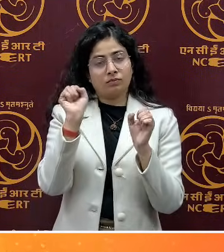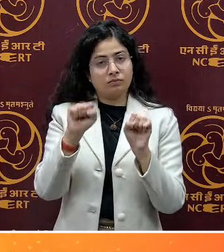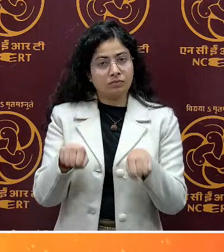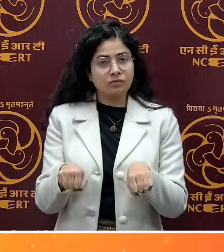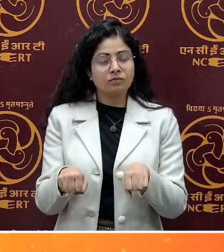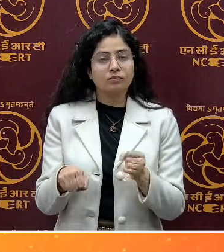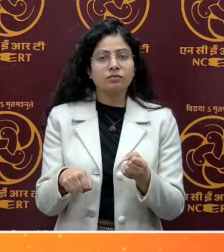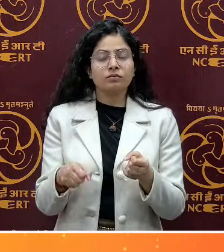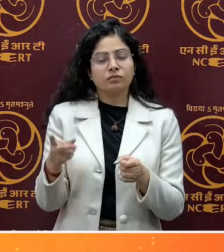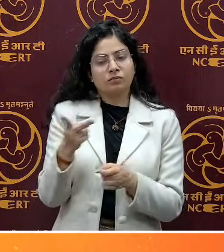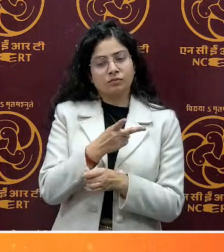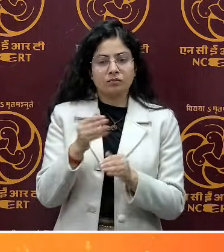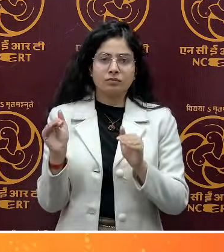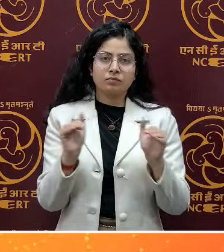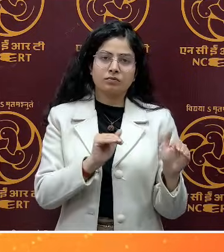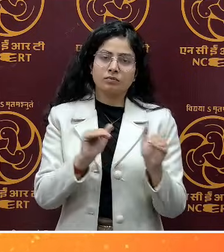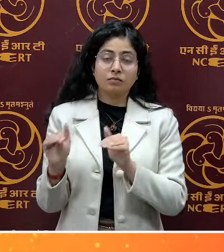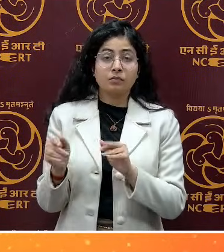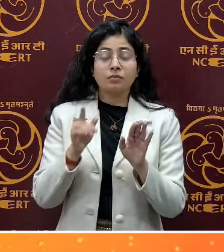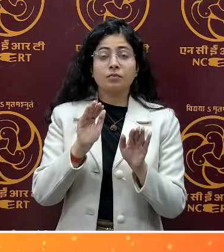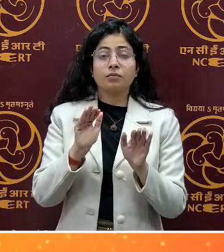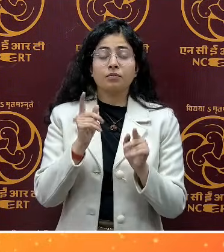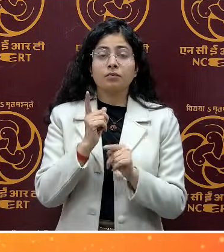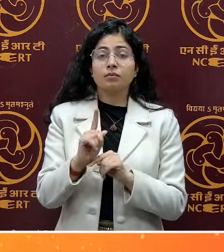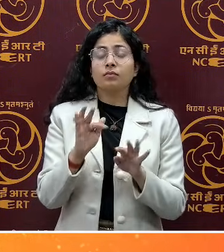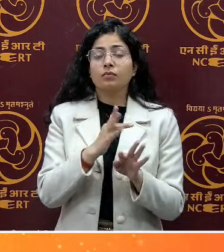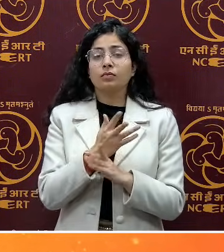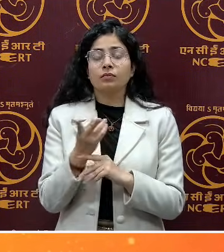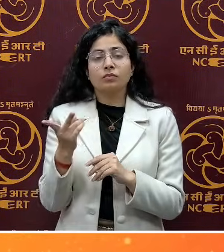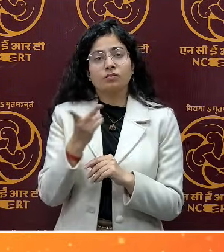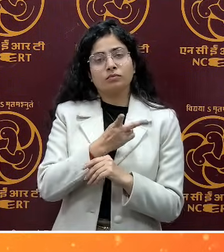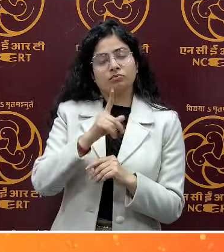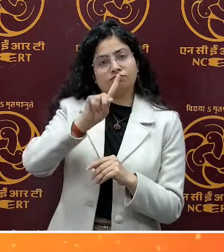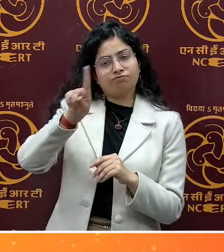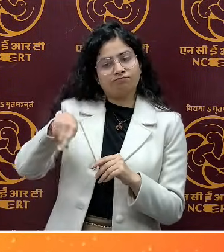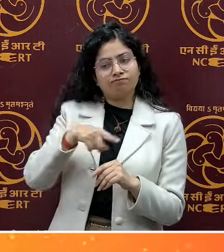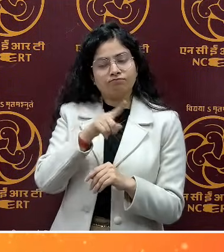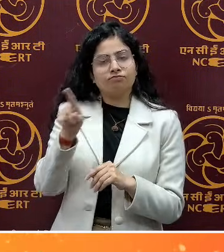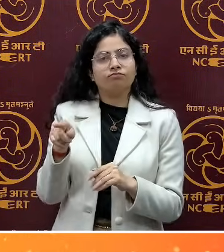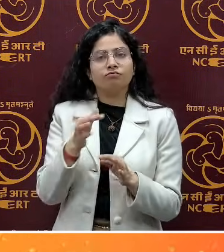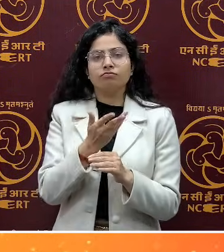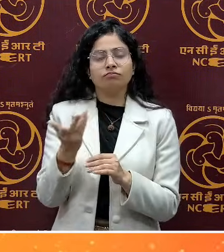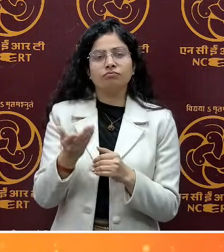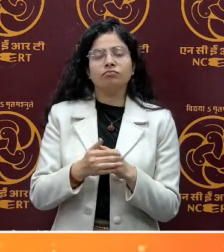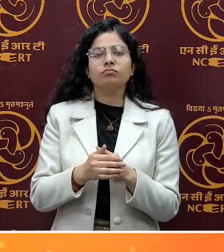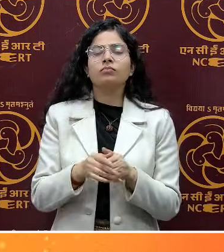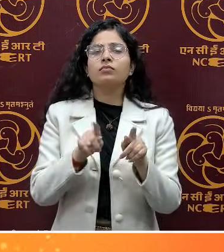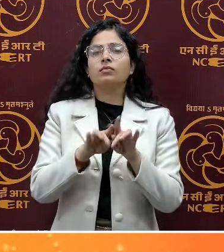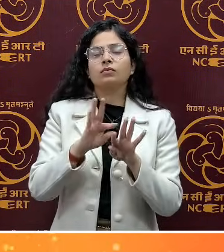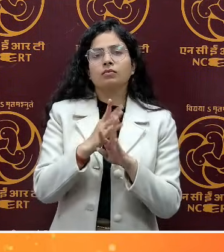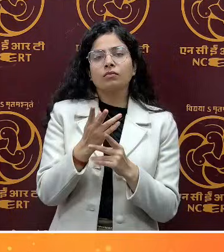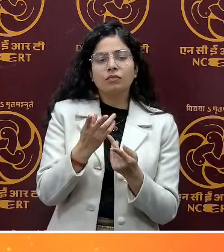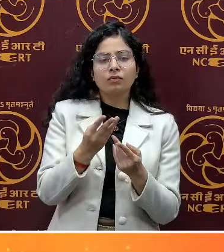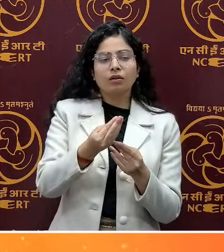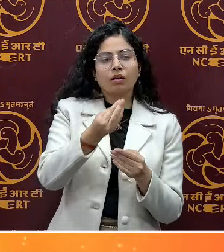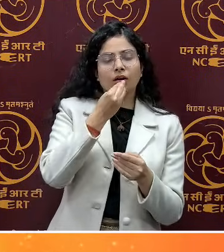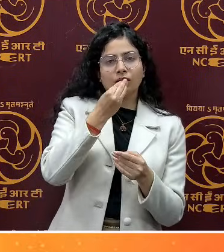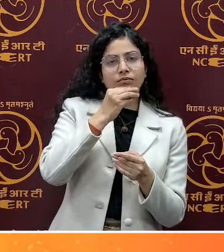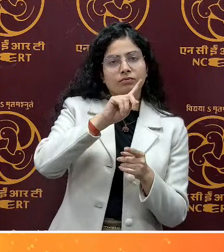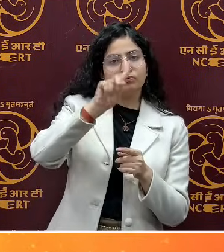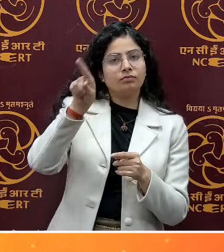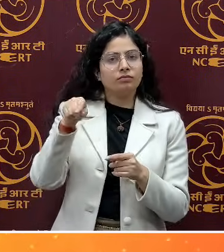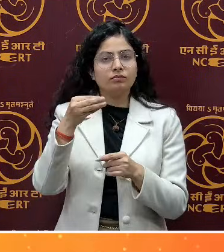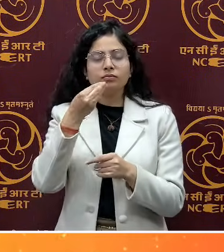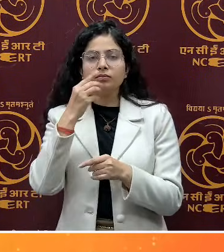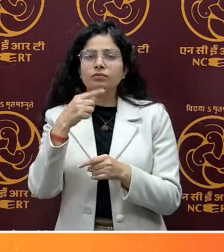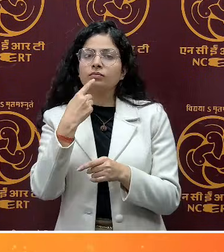are interdependent, but how exactly the whole cycle goes on, like who eats who. So we